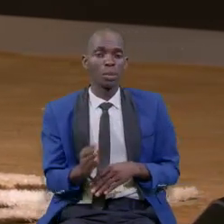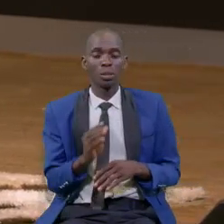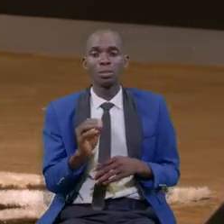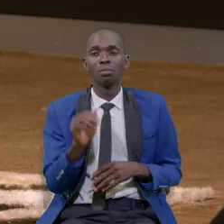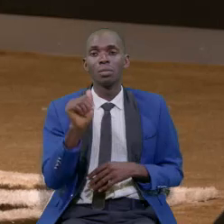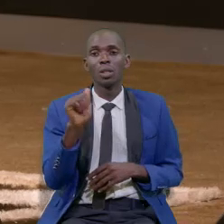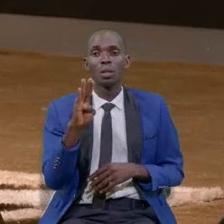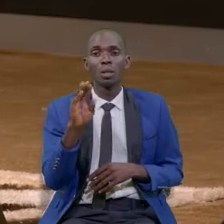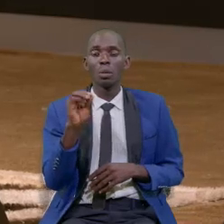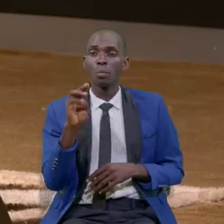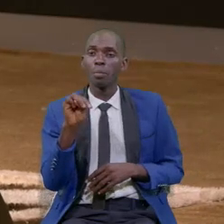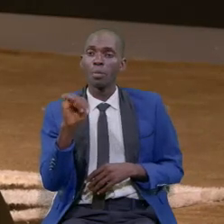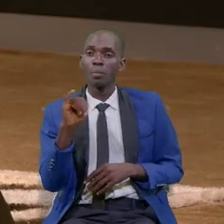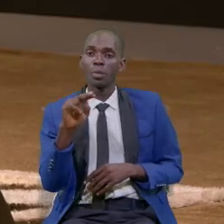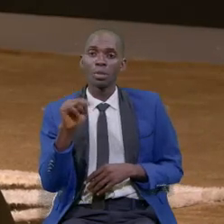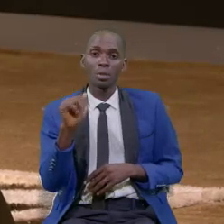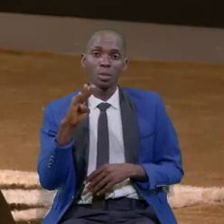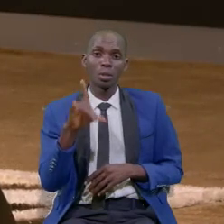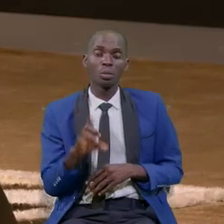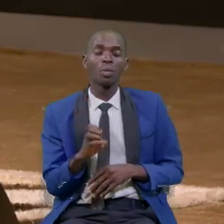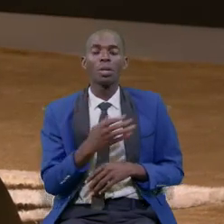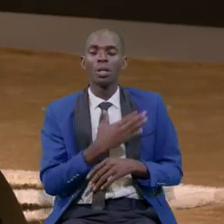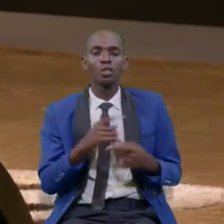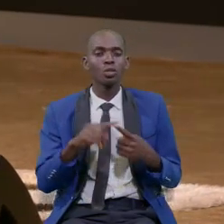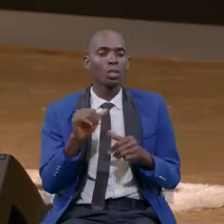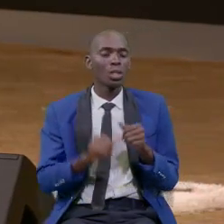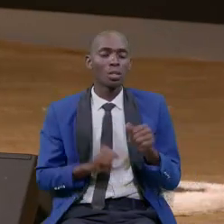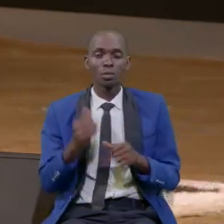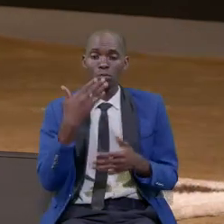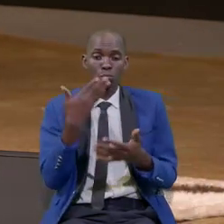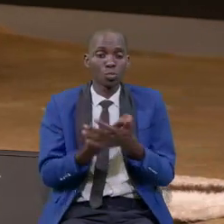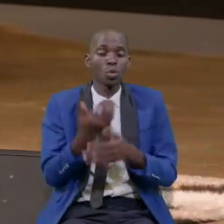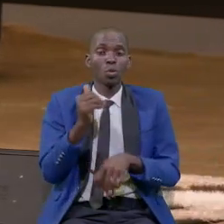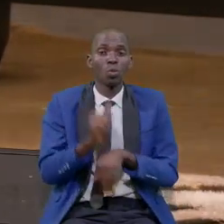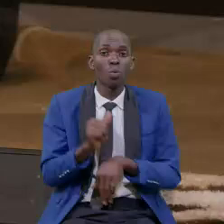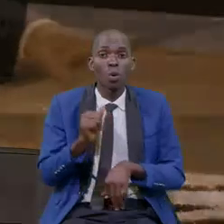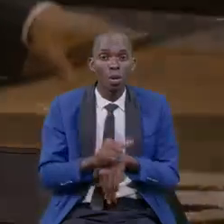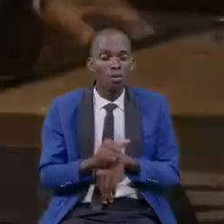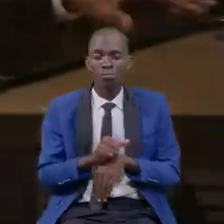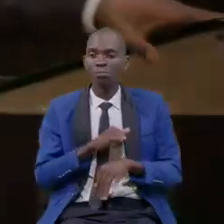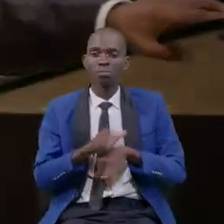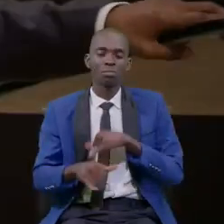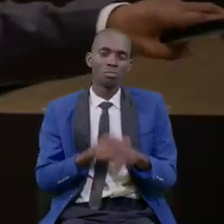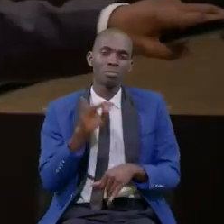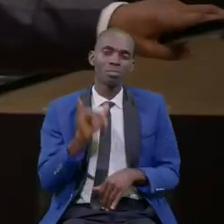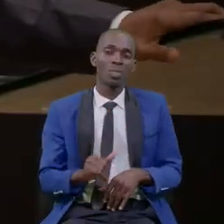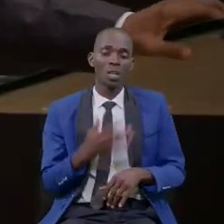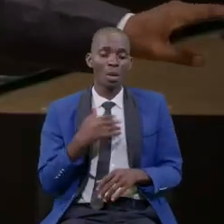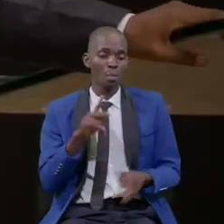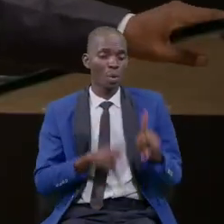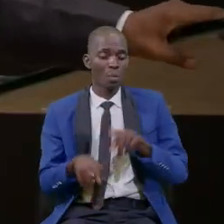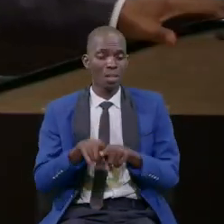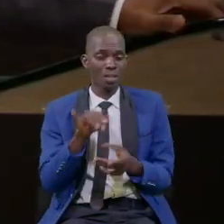unto every good work reprobate. And such people cannot, will